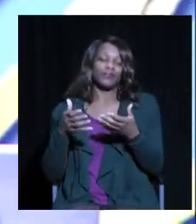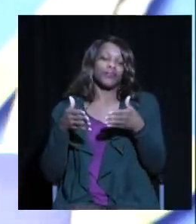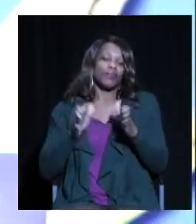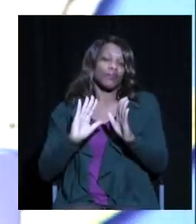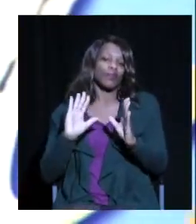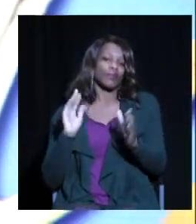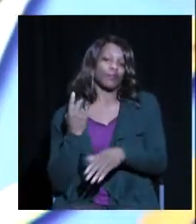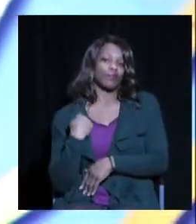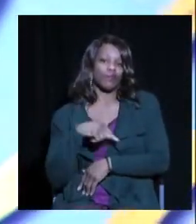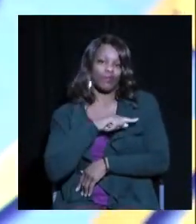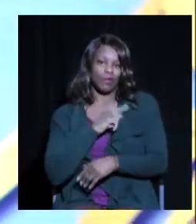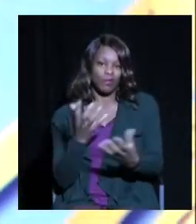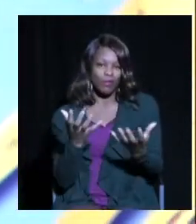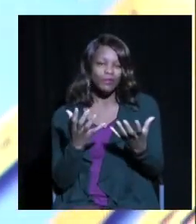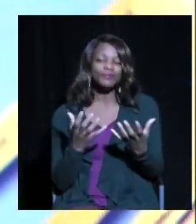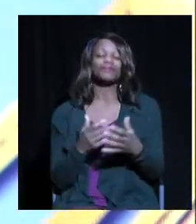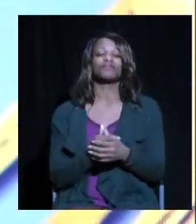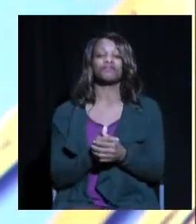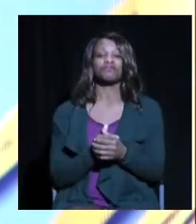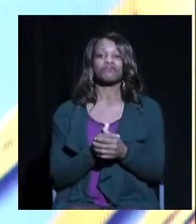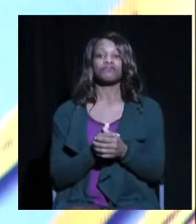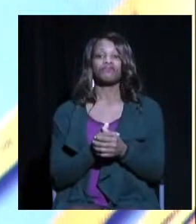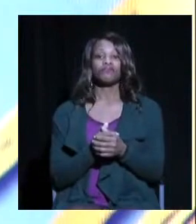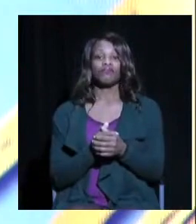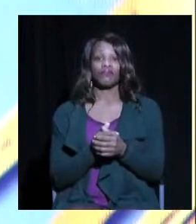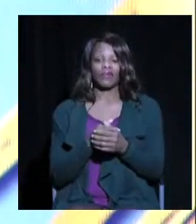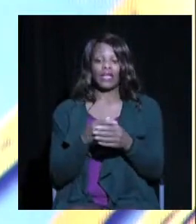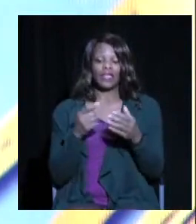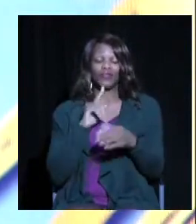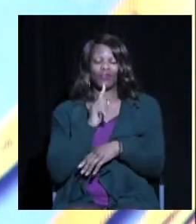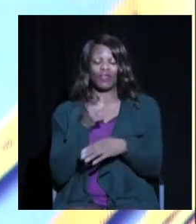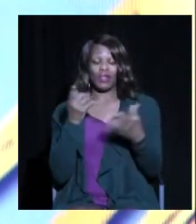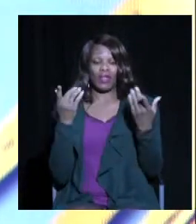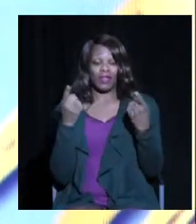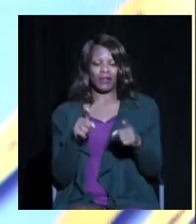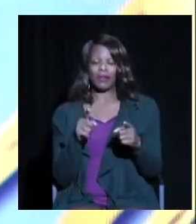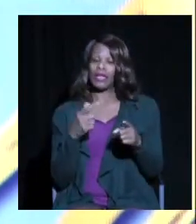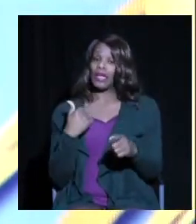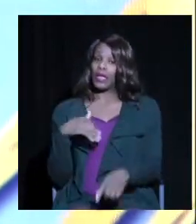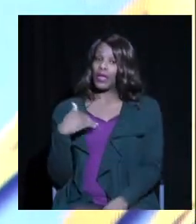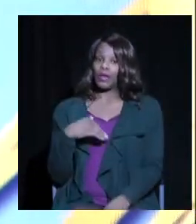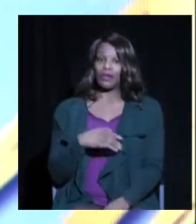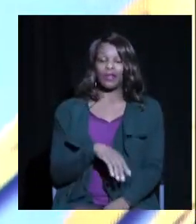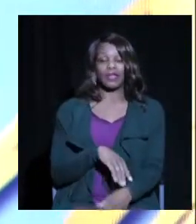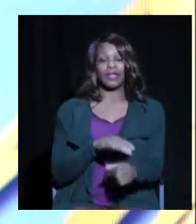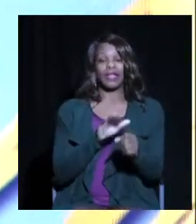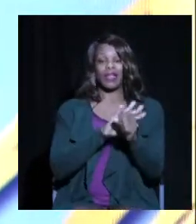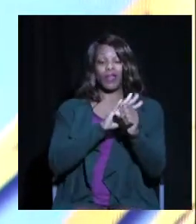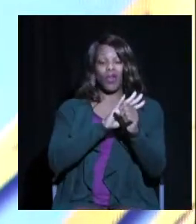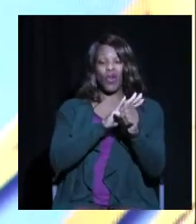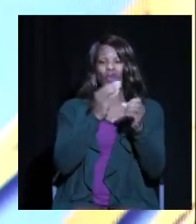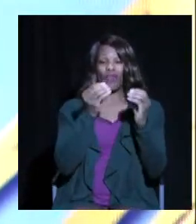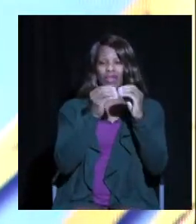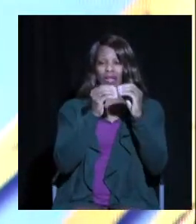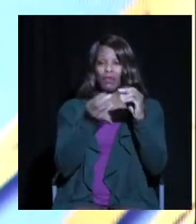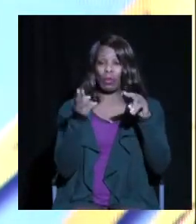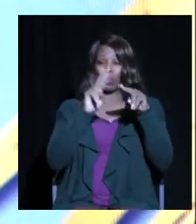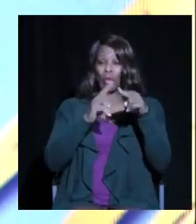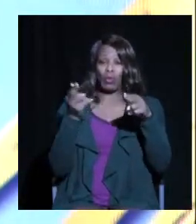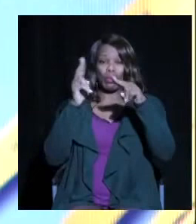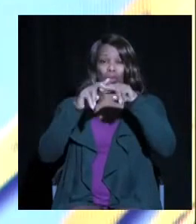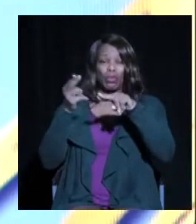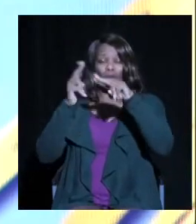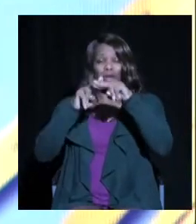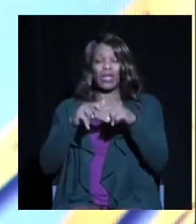You know, if things are as they seem, if this is the trajectory, I mean, you got COVID numbers going up and hospitalizations and deaths